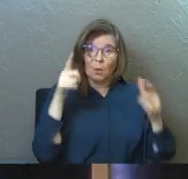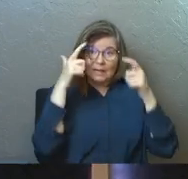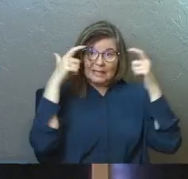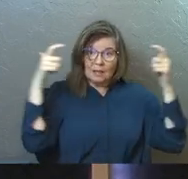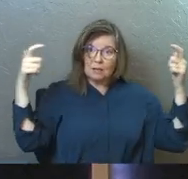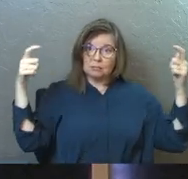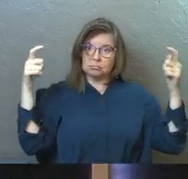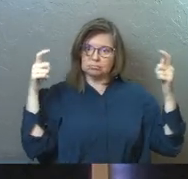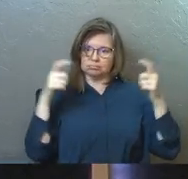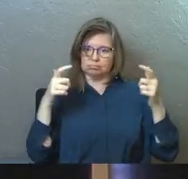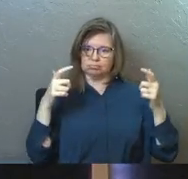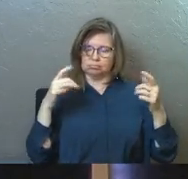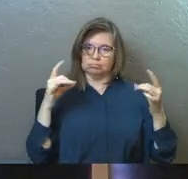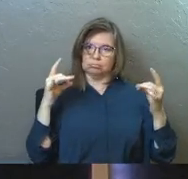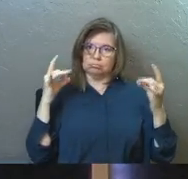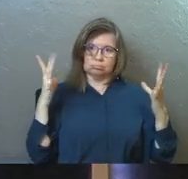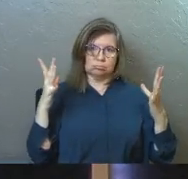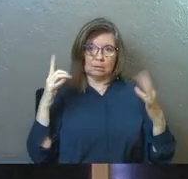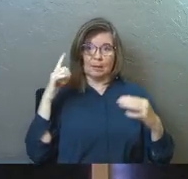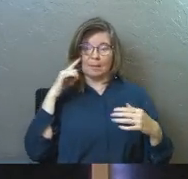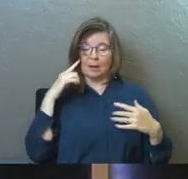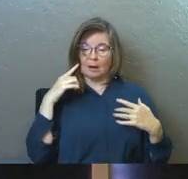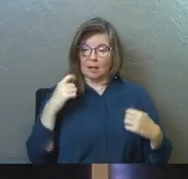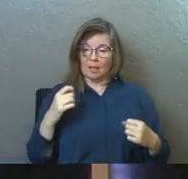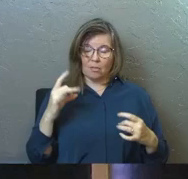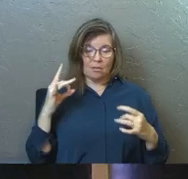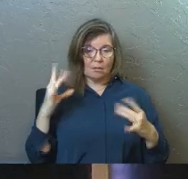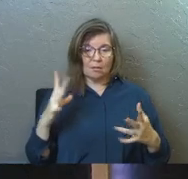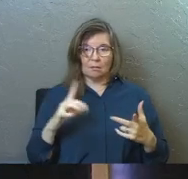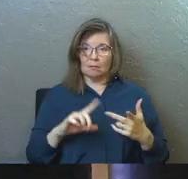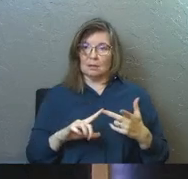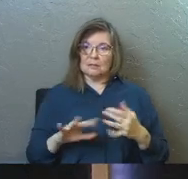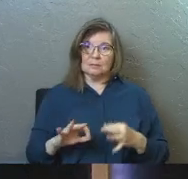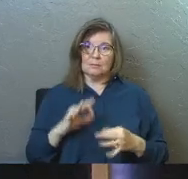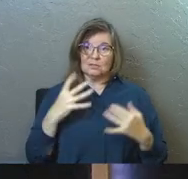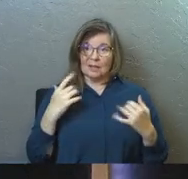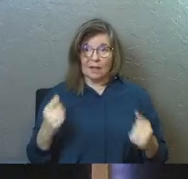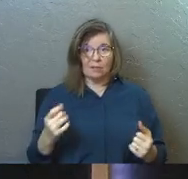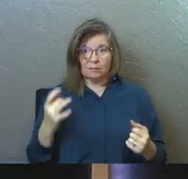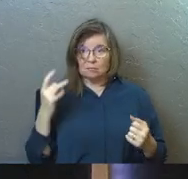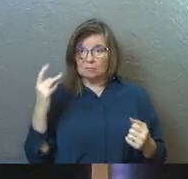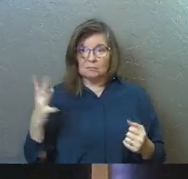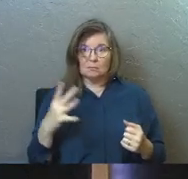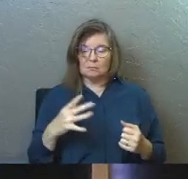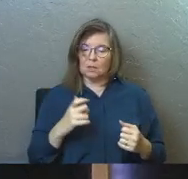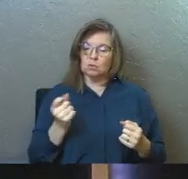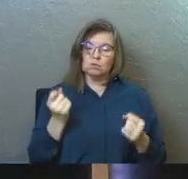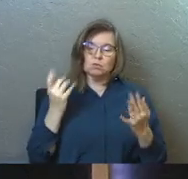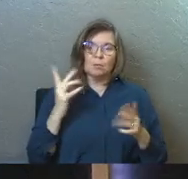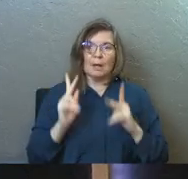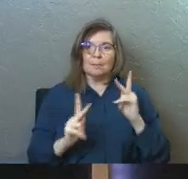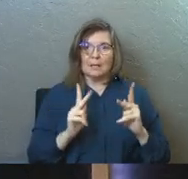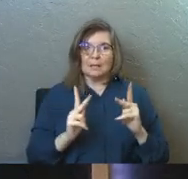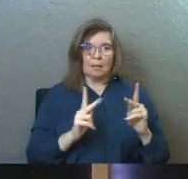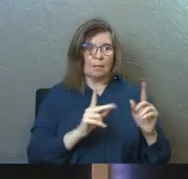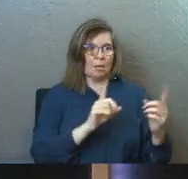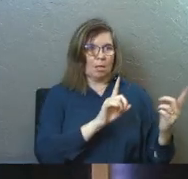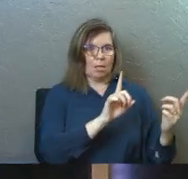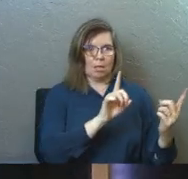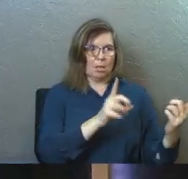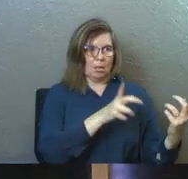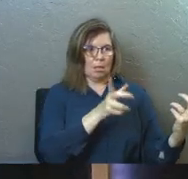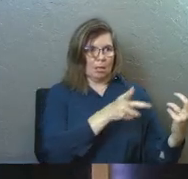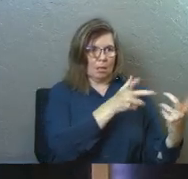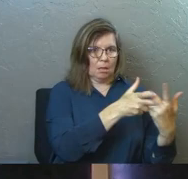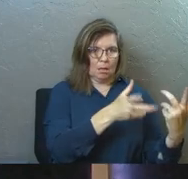It's murder on your identity. It's murder on your mental health. It's murder on your spiritual health, right? Because there's just too many people in this world